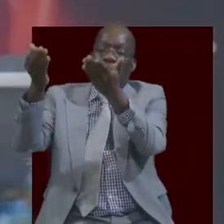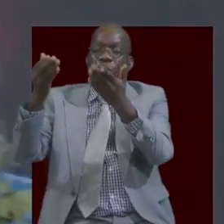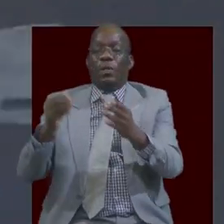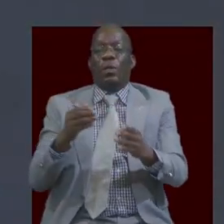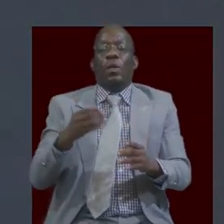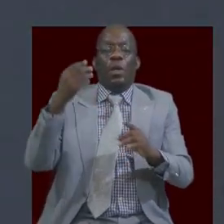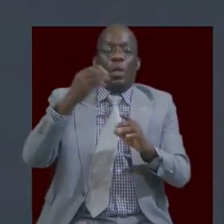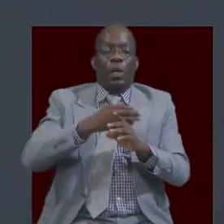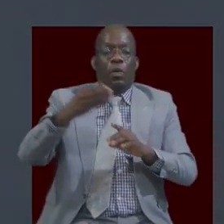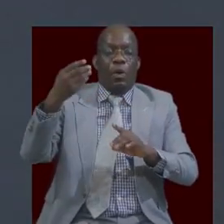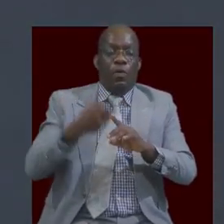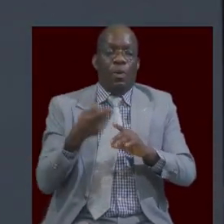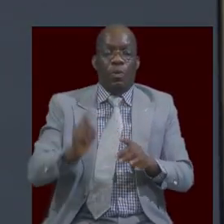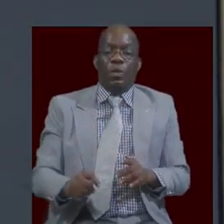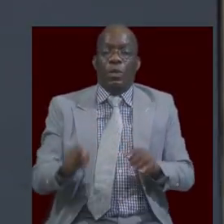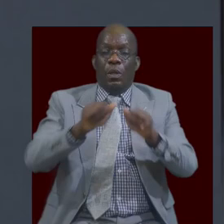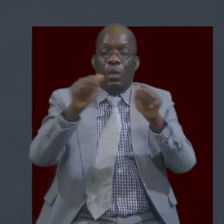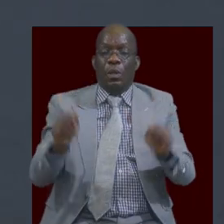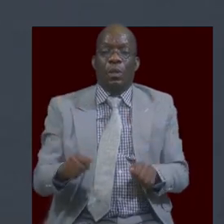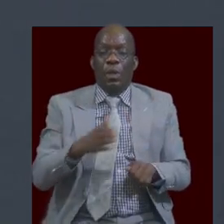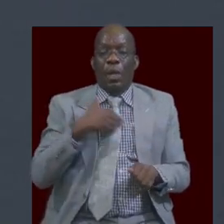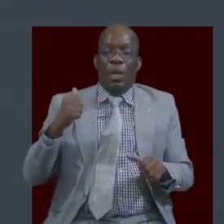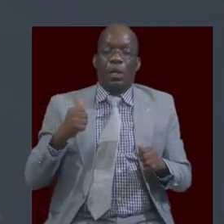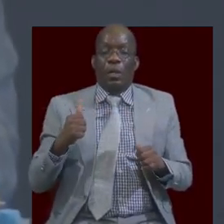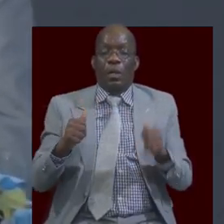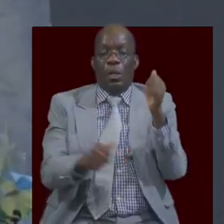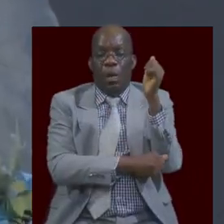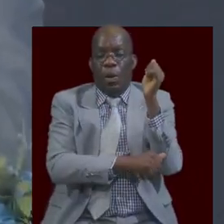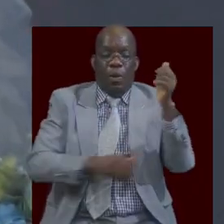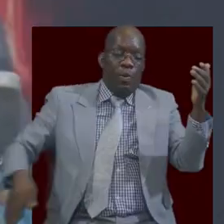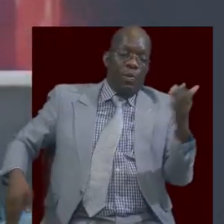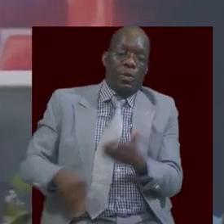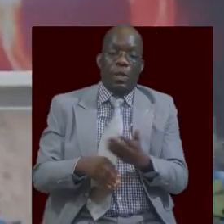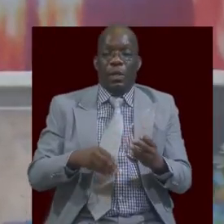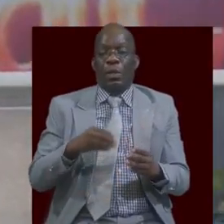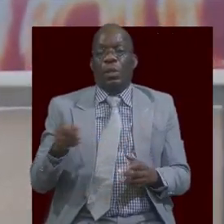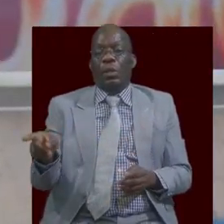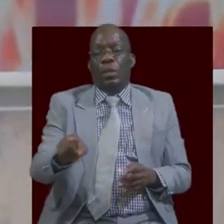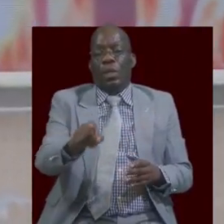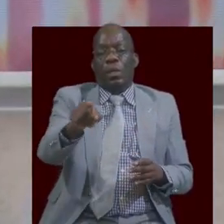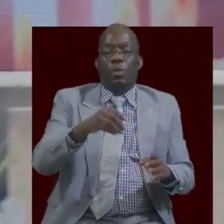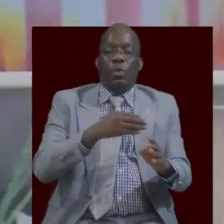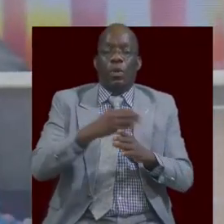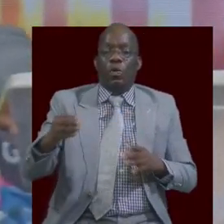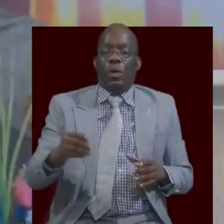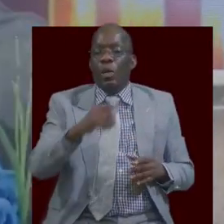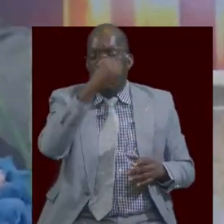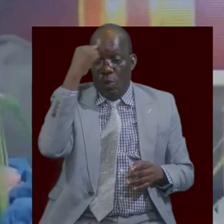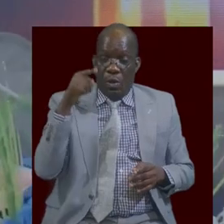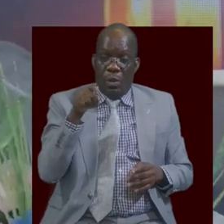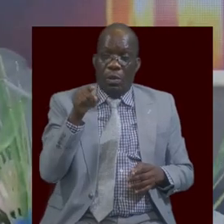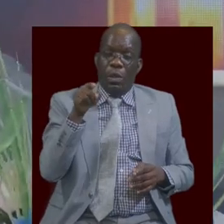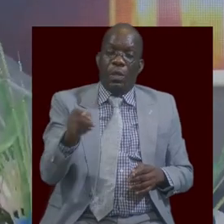God. And Abraham drove them away because he was vigilant. You must watch over